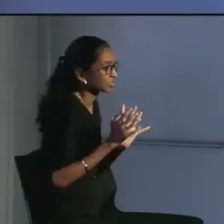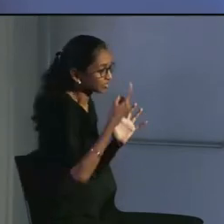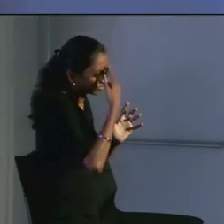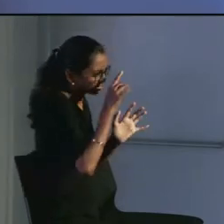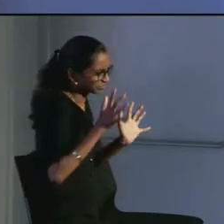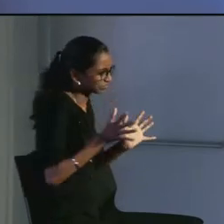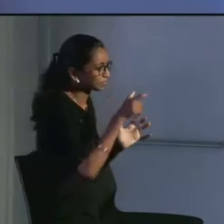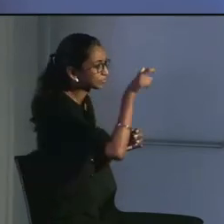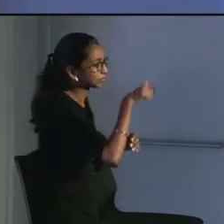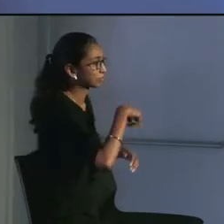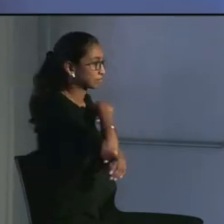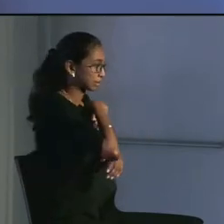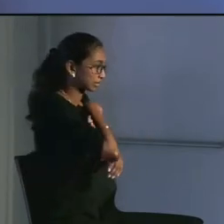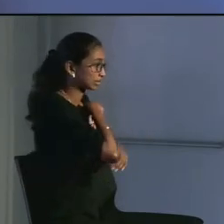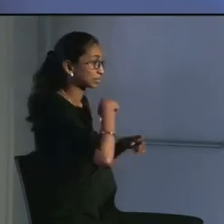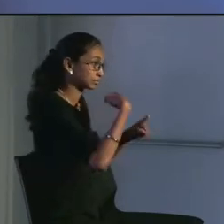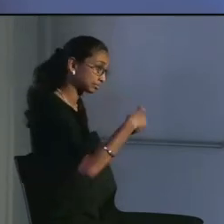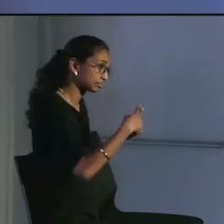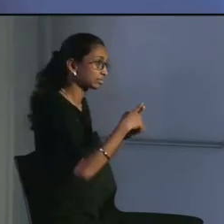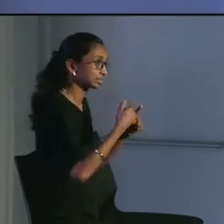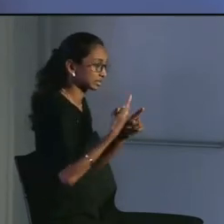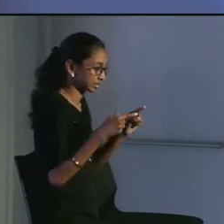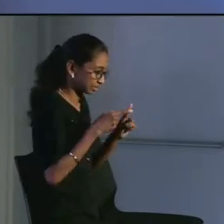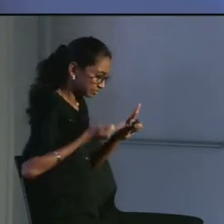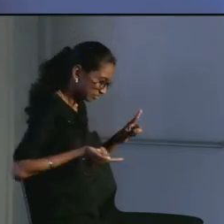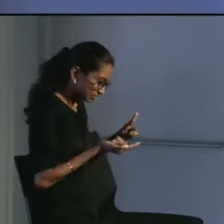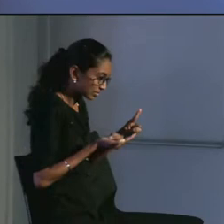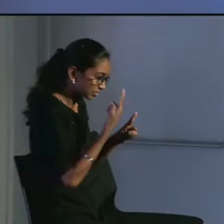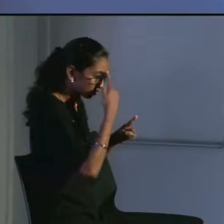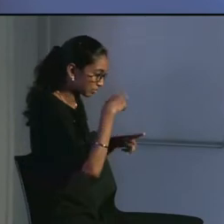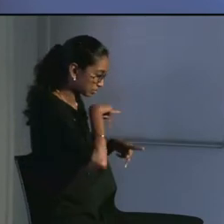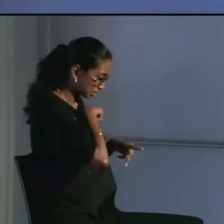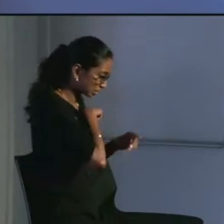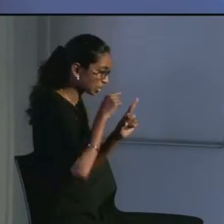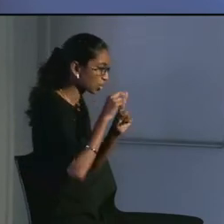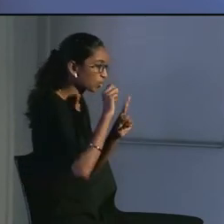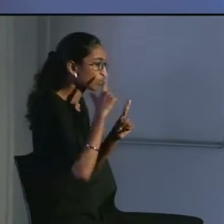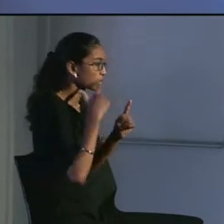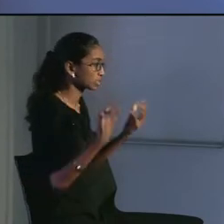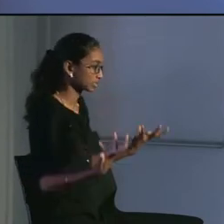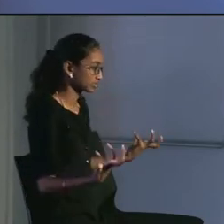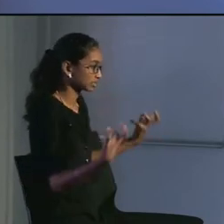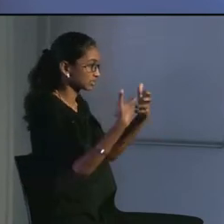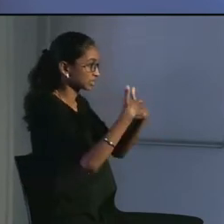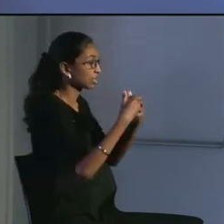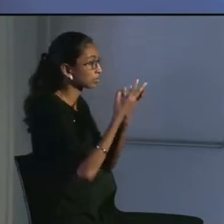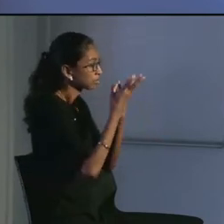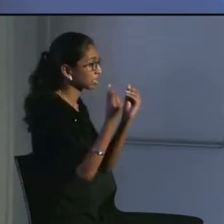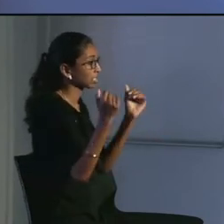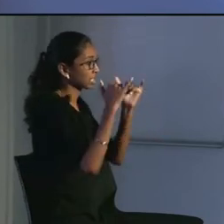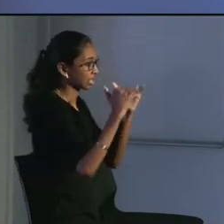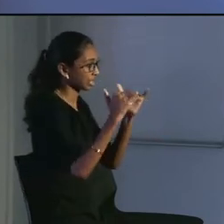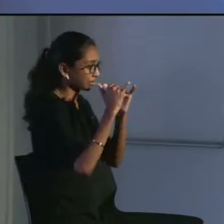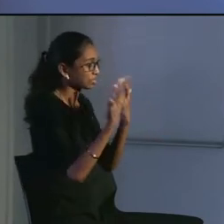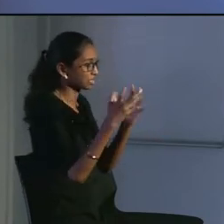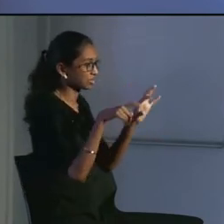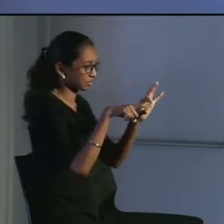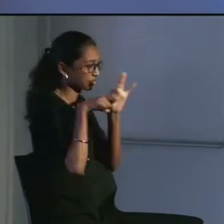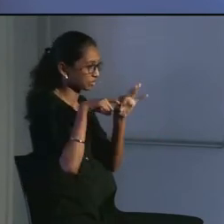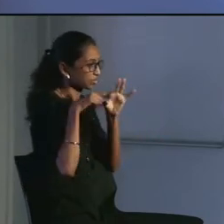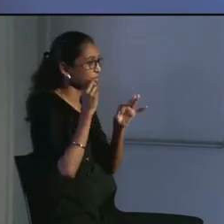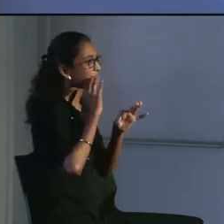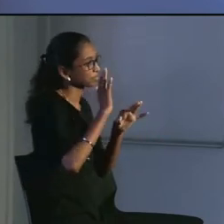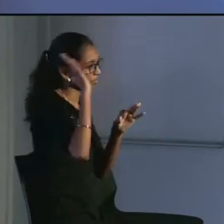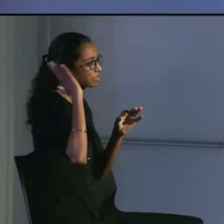politicize the personal and inject the political with the personal. And I think a lot of the campaigns, a lot of the questions which were raised even